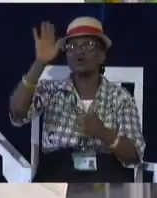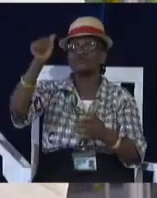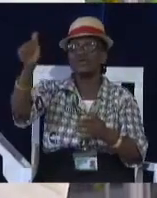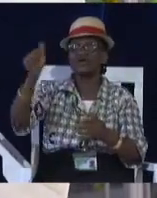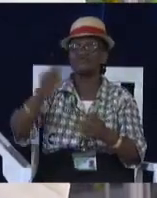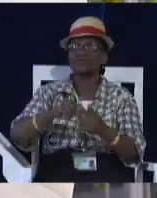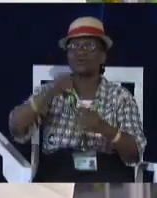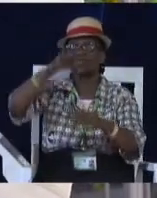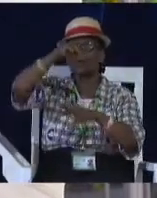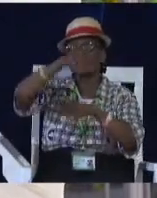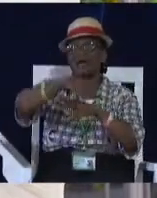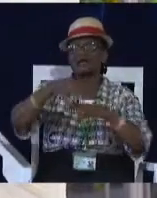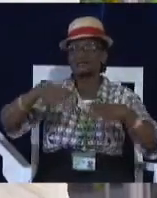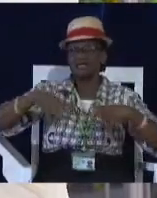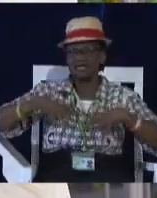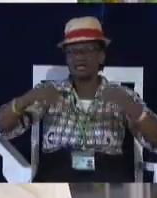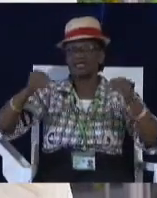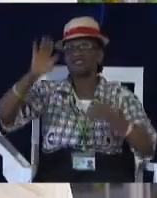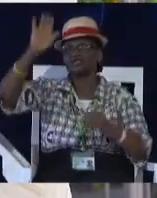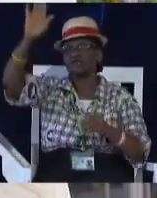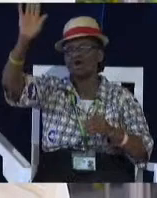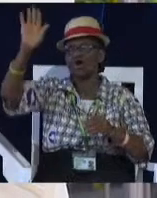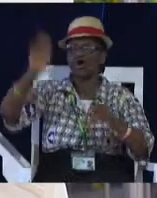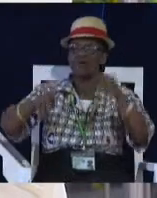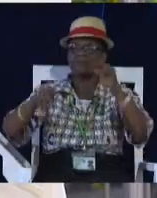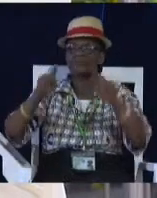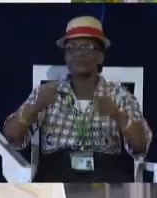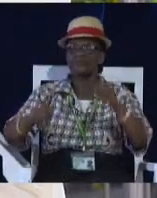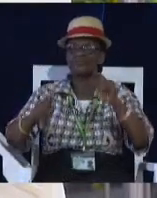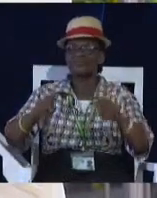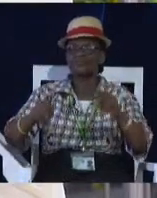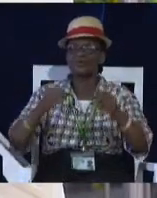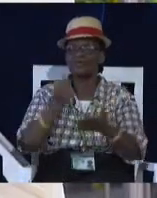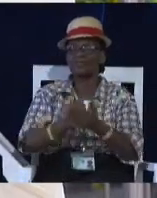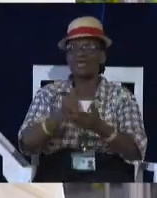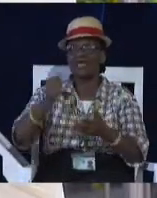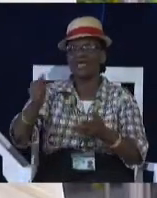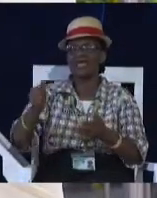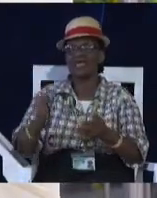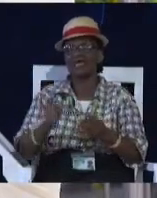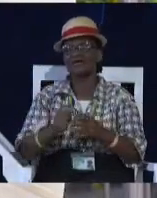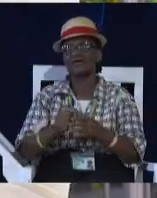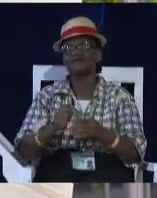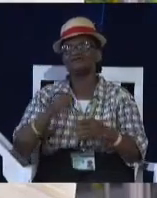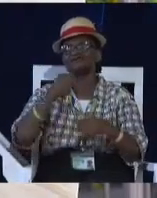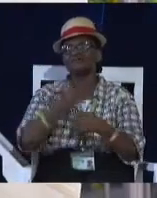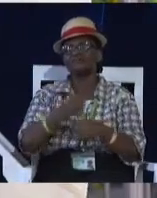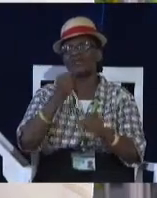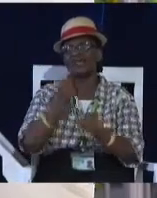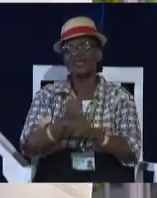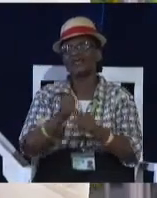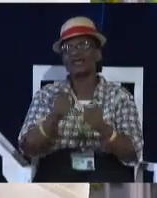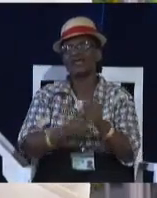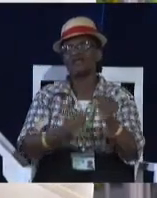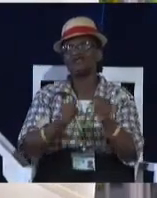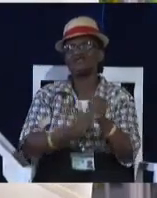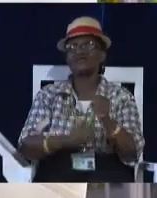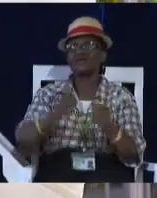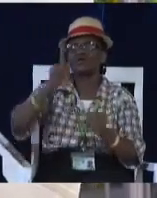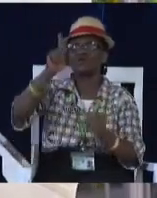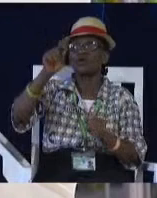Heal your people. Make every one of us